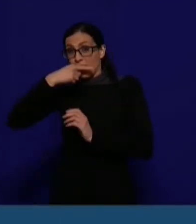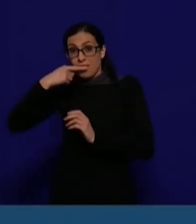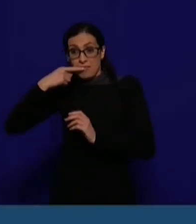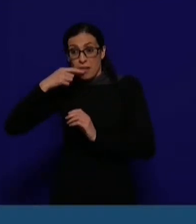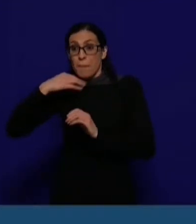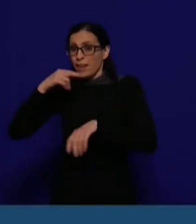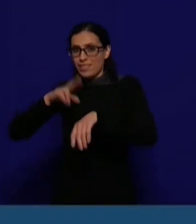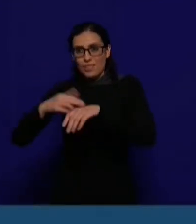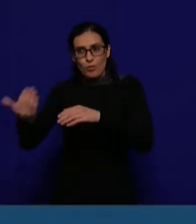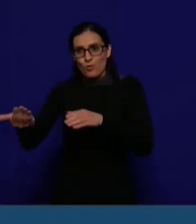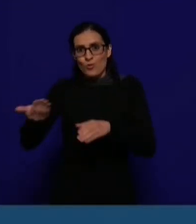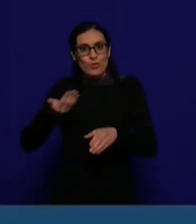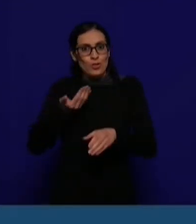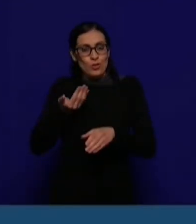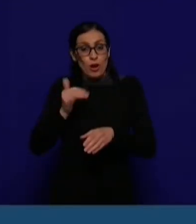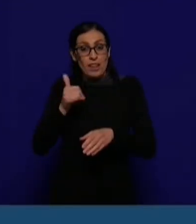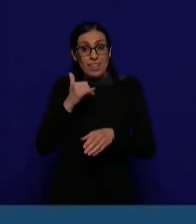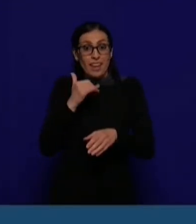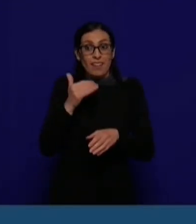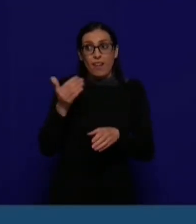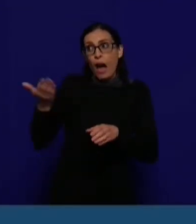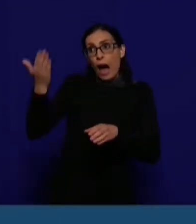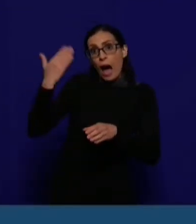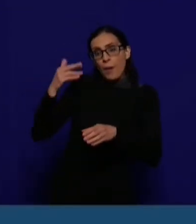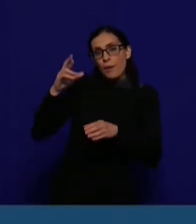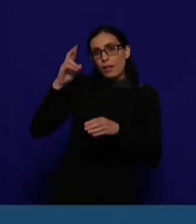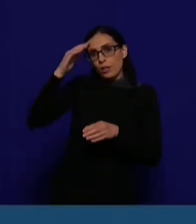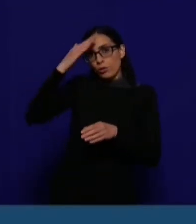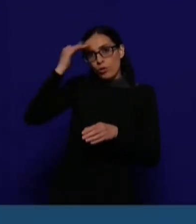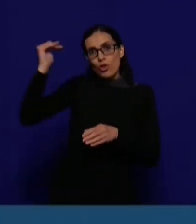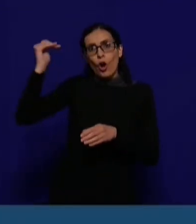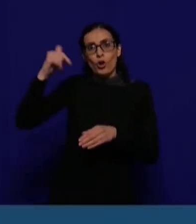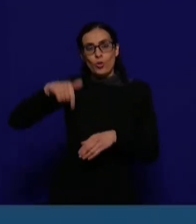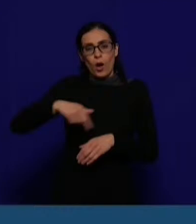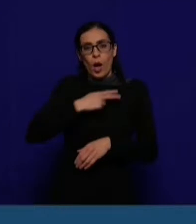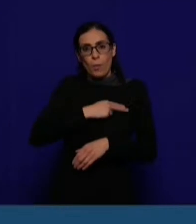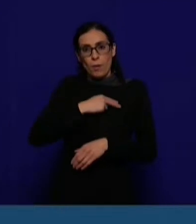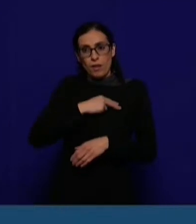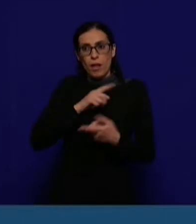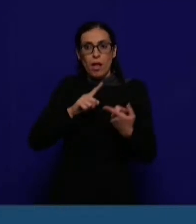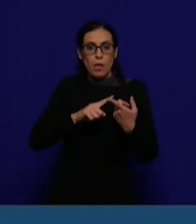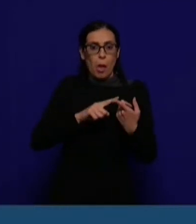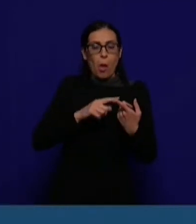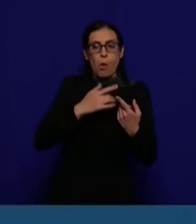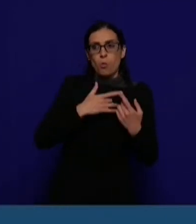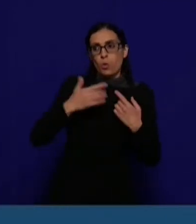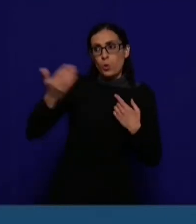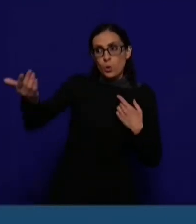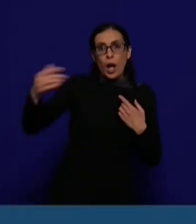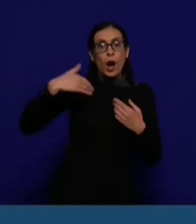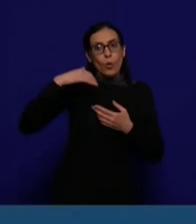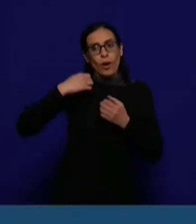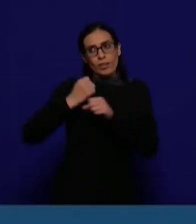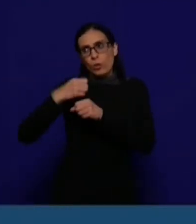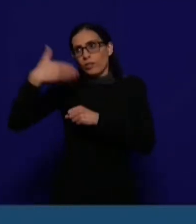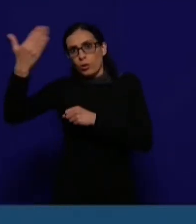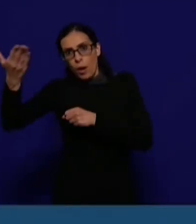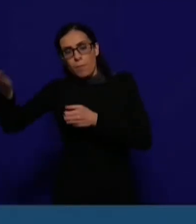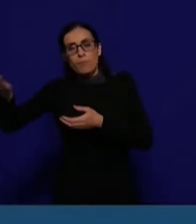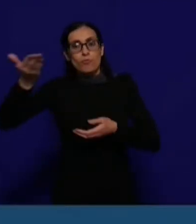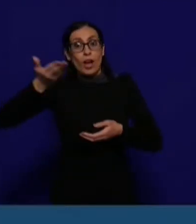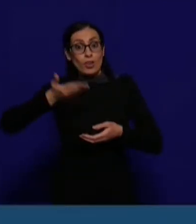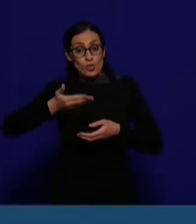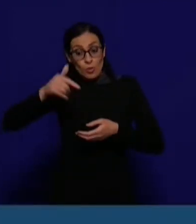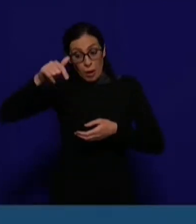dawn kienu residenti għaw Malta jew hemm xi ċittadini Maltin li għandhom bżonn jiġu lura. U anke jekk dawn jiġu